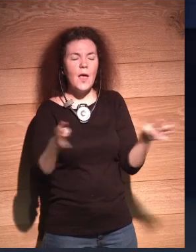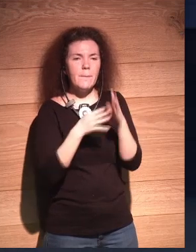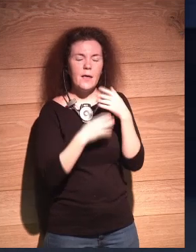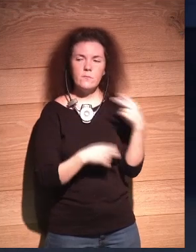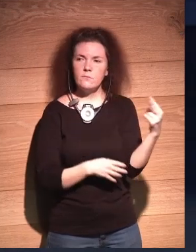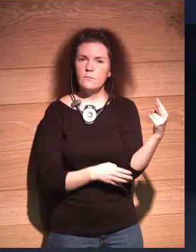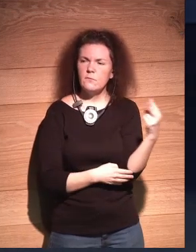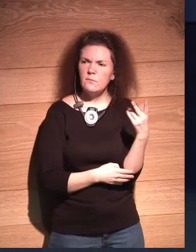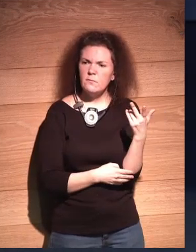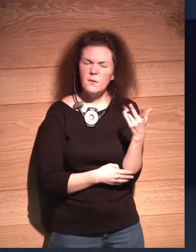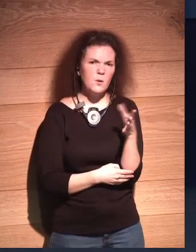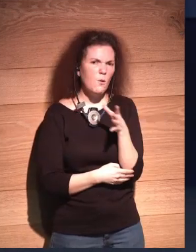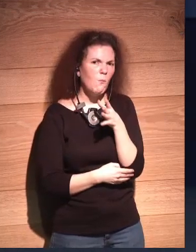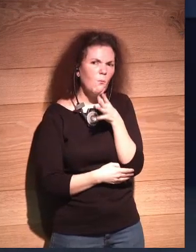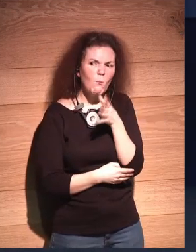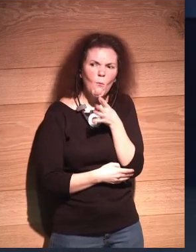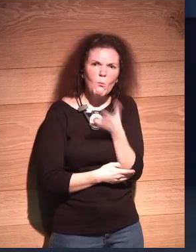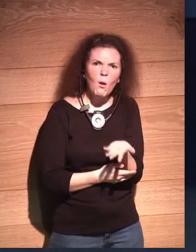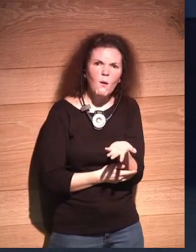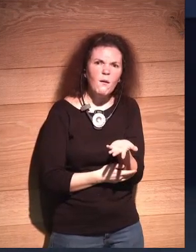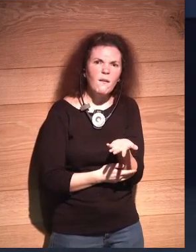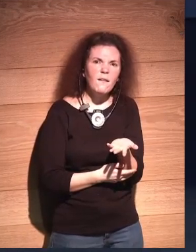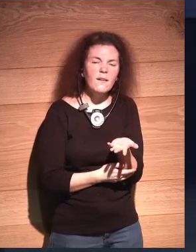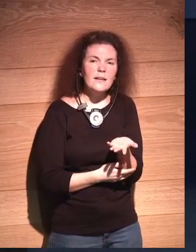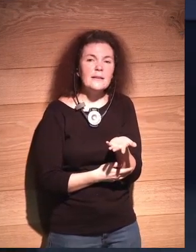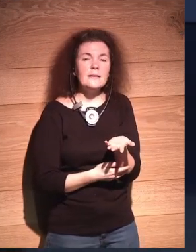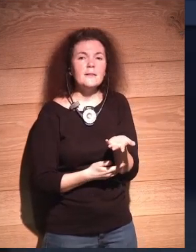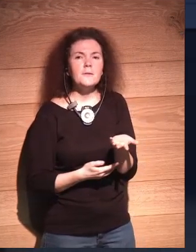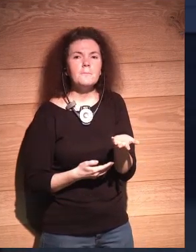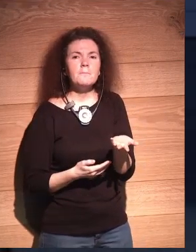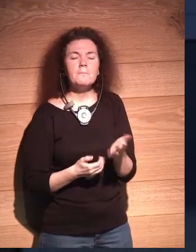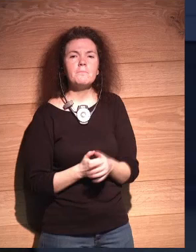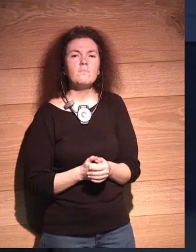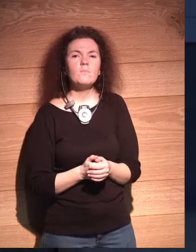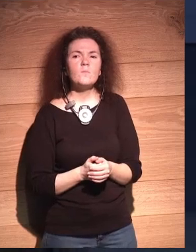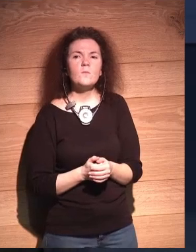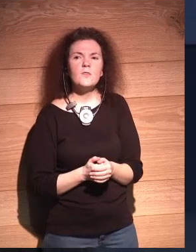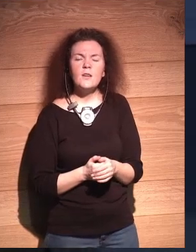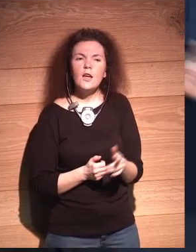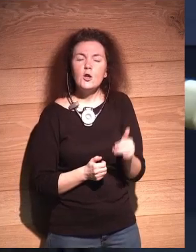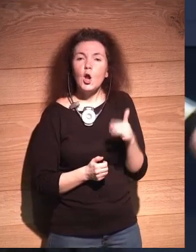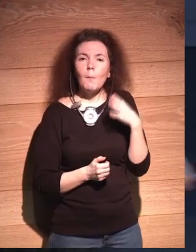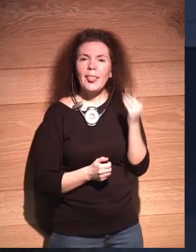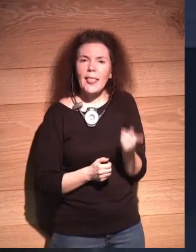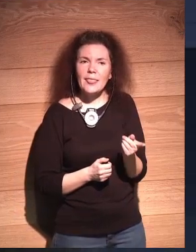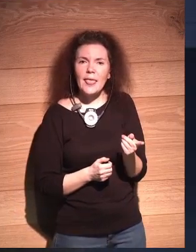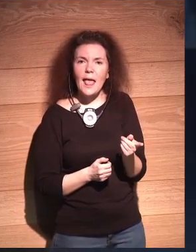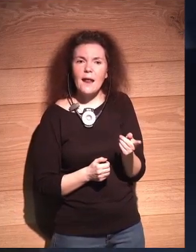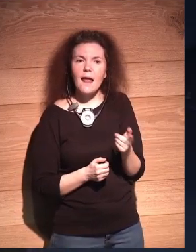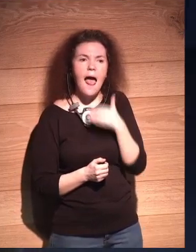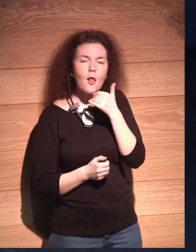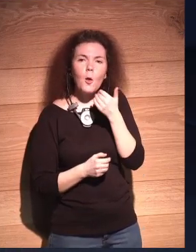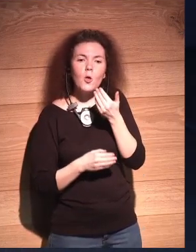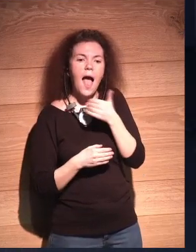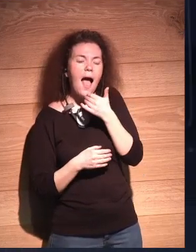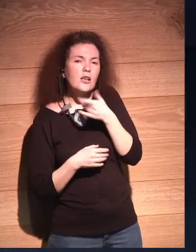"Why?" They just had no concept of why you would do something like that instead of, some sort of sexy